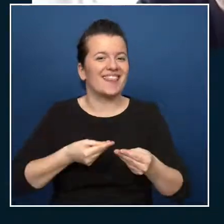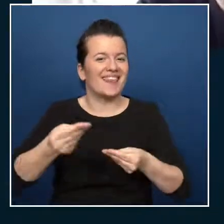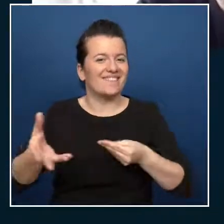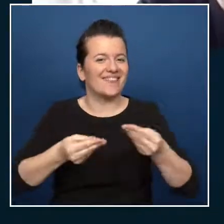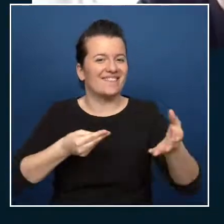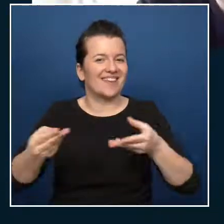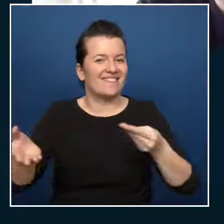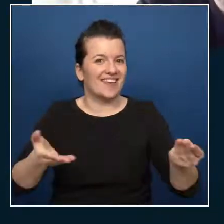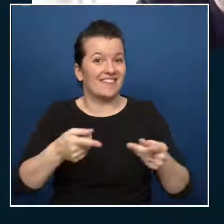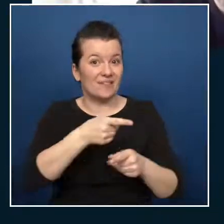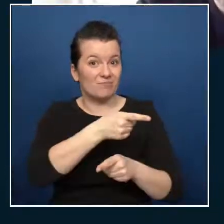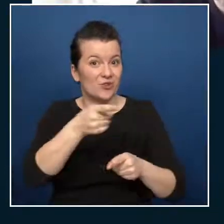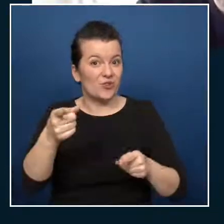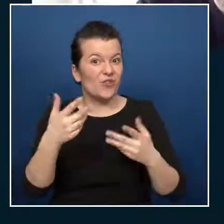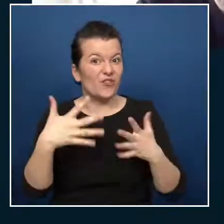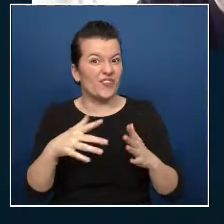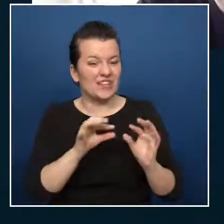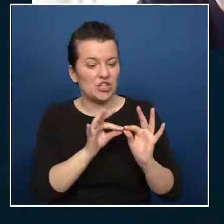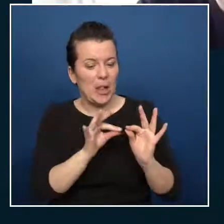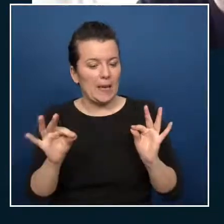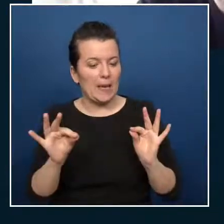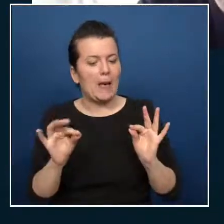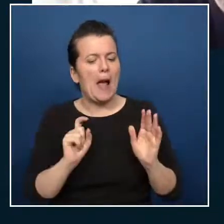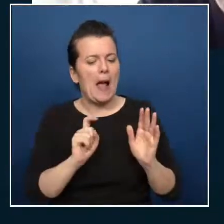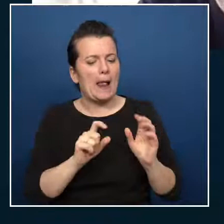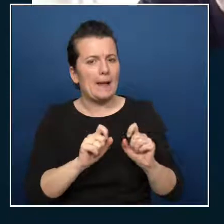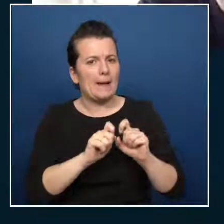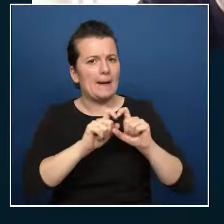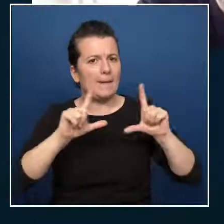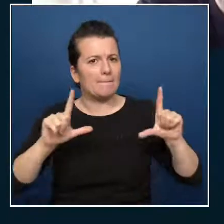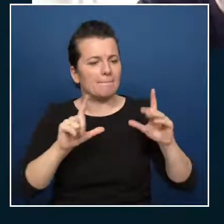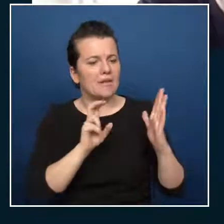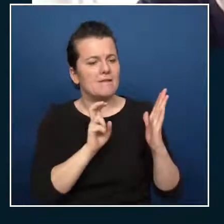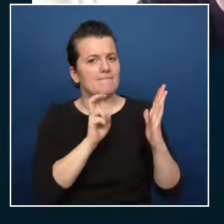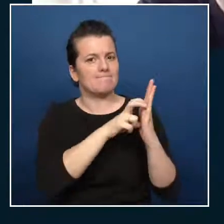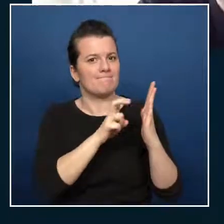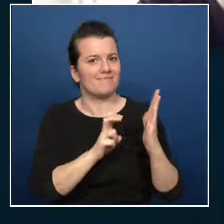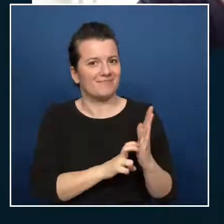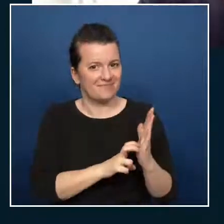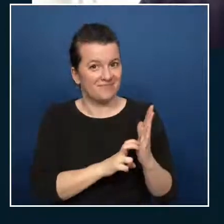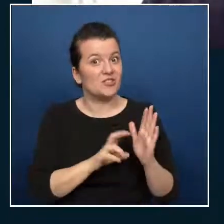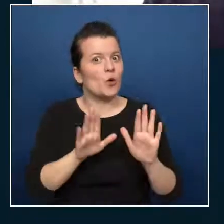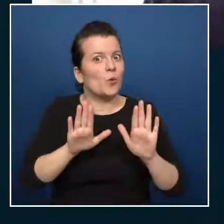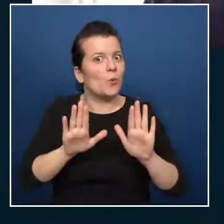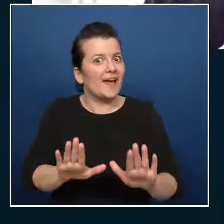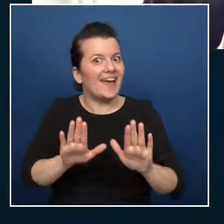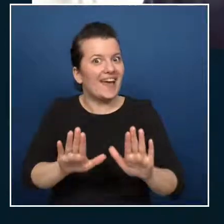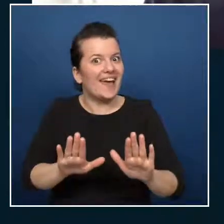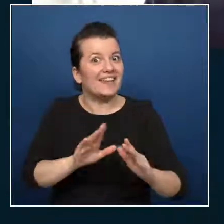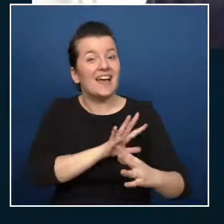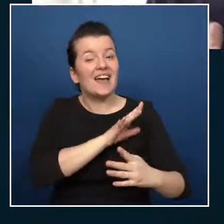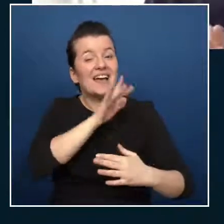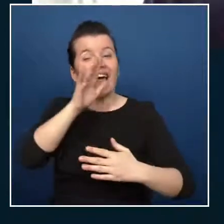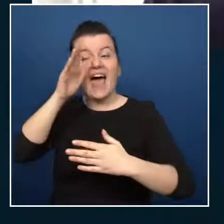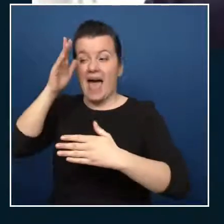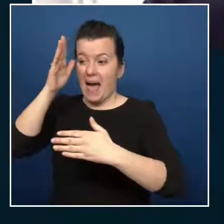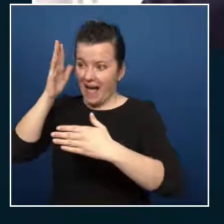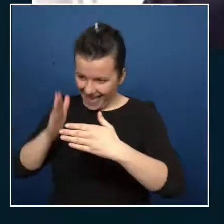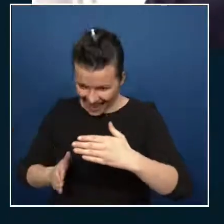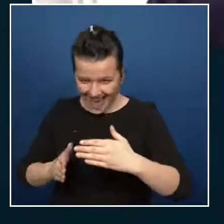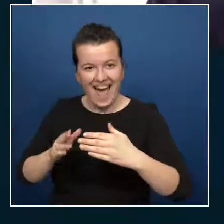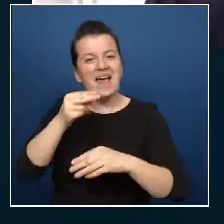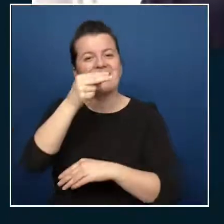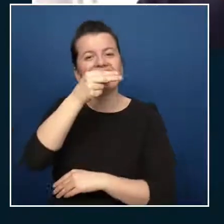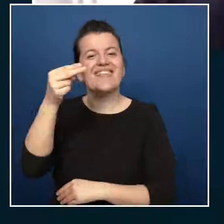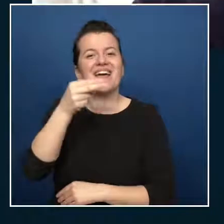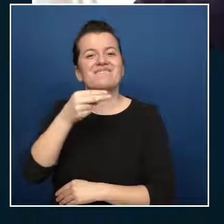link we shared in the previous edition. So stay tuned until the end, so you can find out if you want some awesome